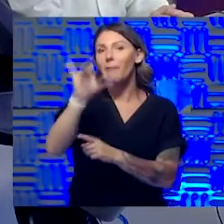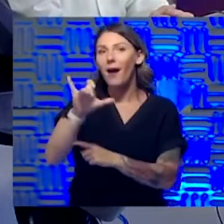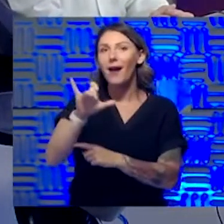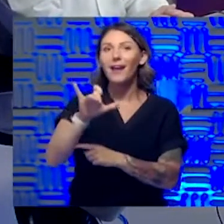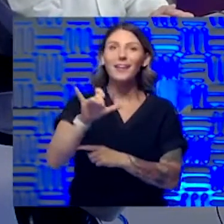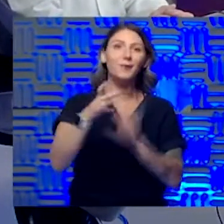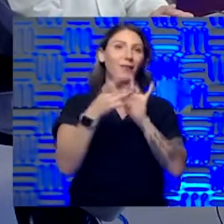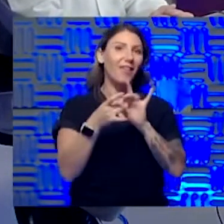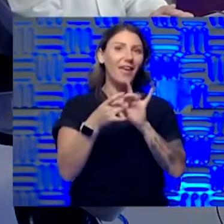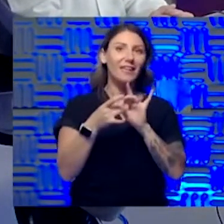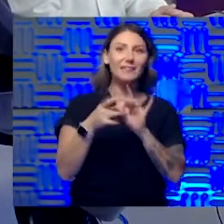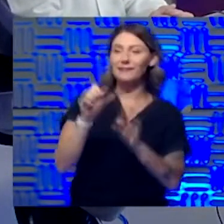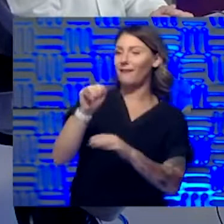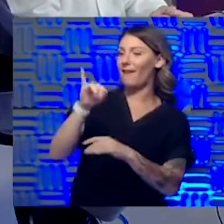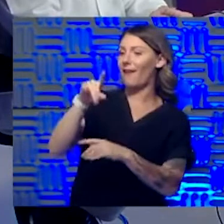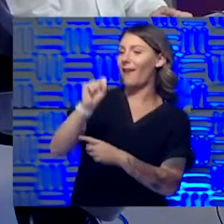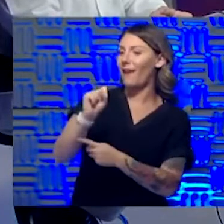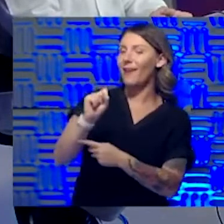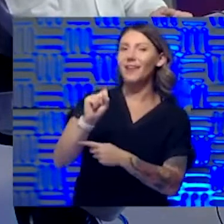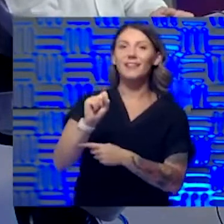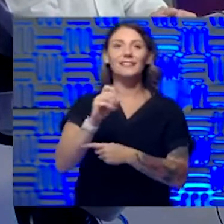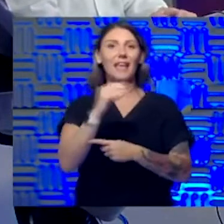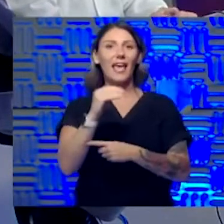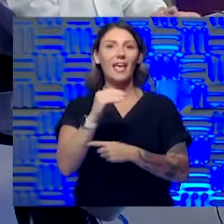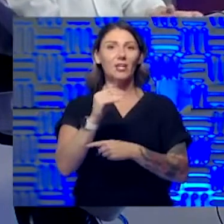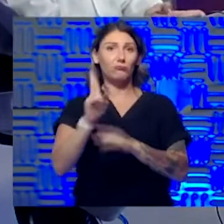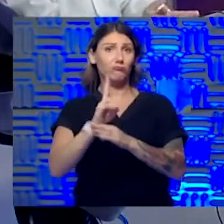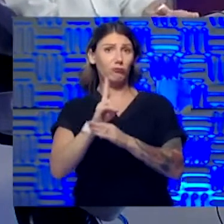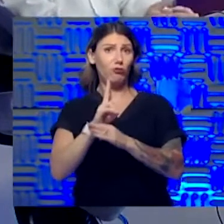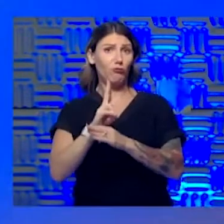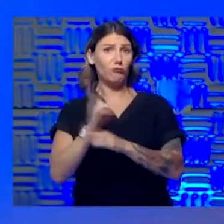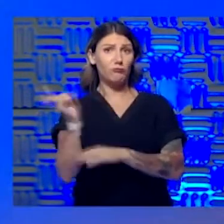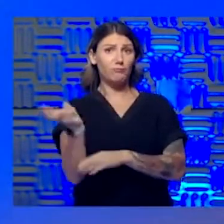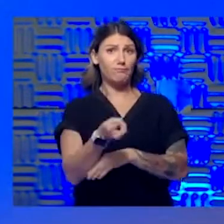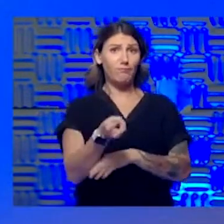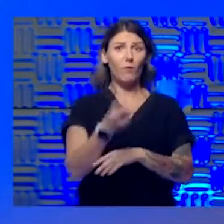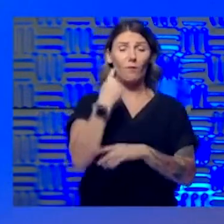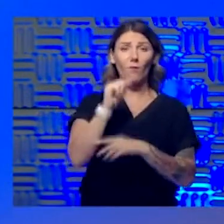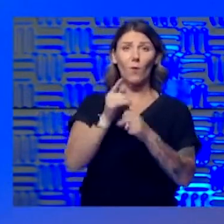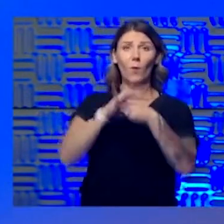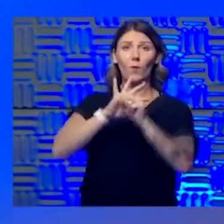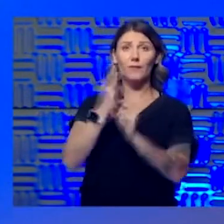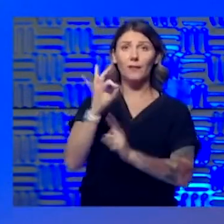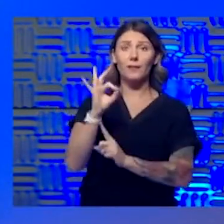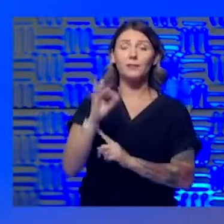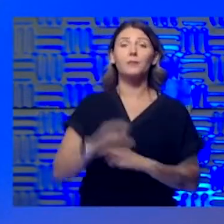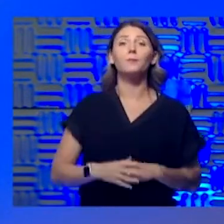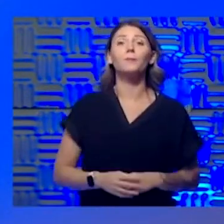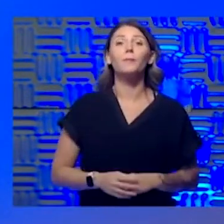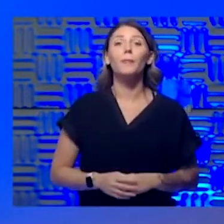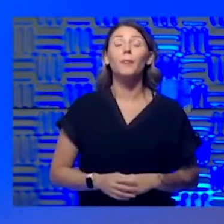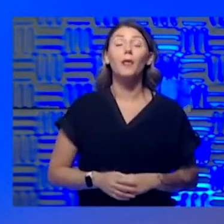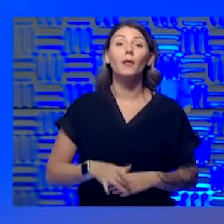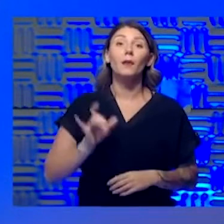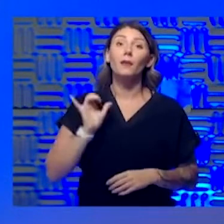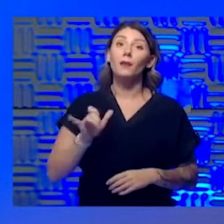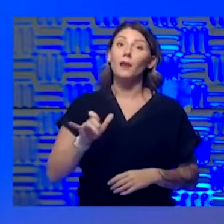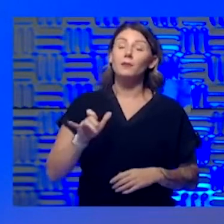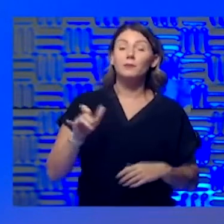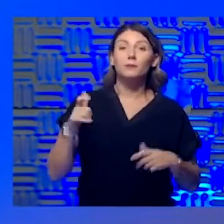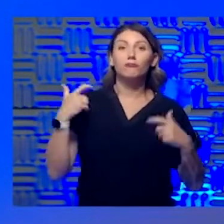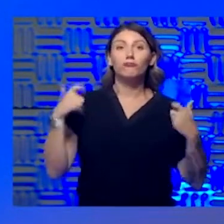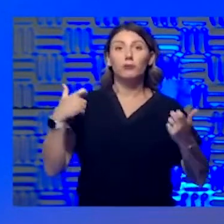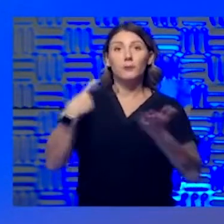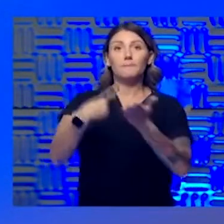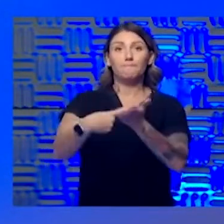ideas that we can pull from there over to the COVID-19 world, Dana? That has been a huge topic in the era